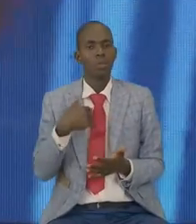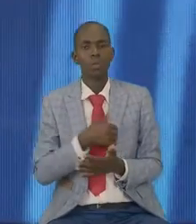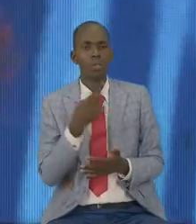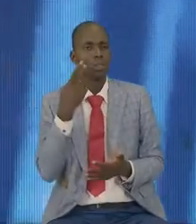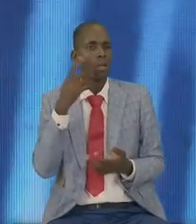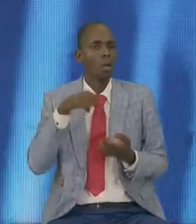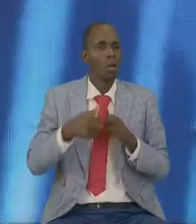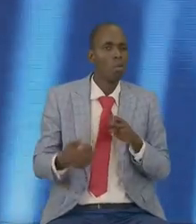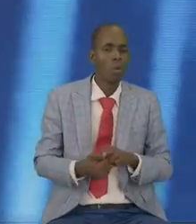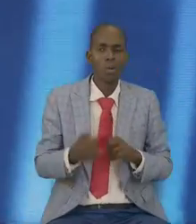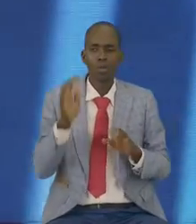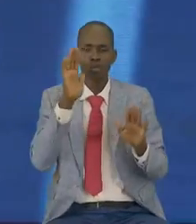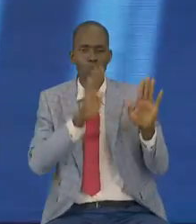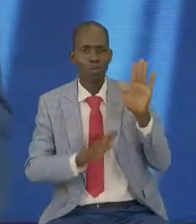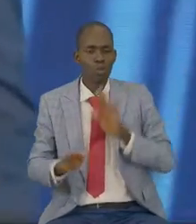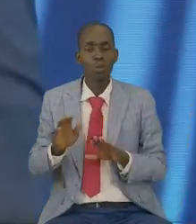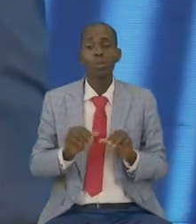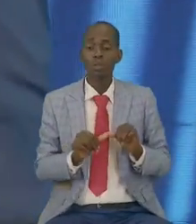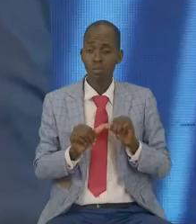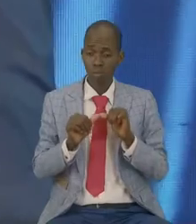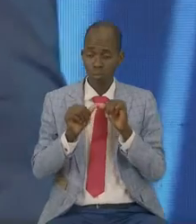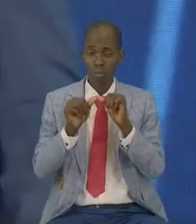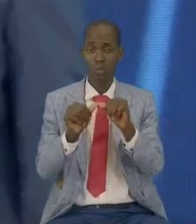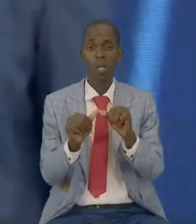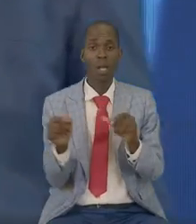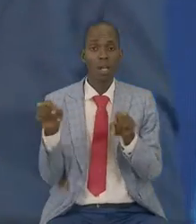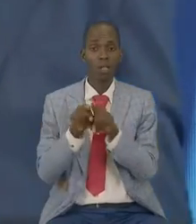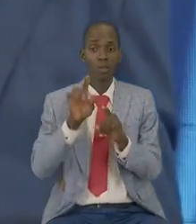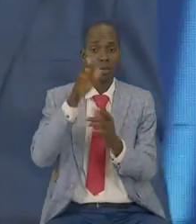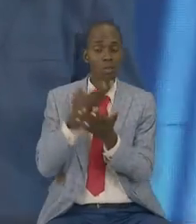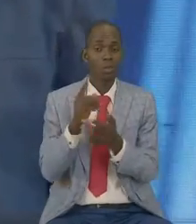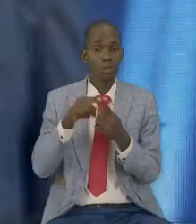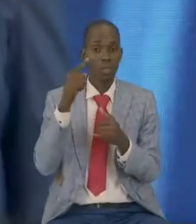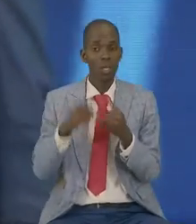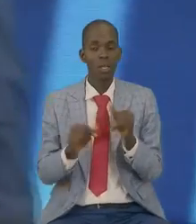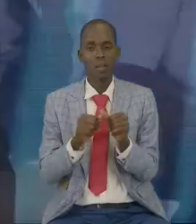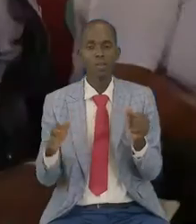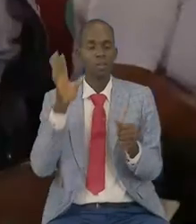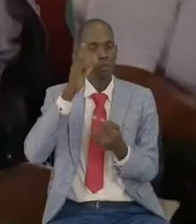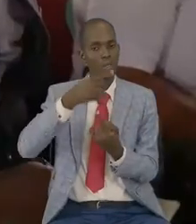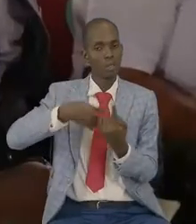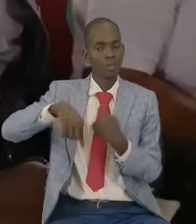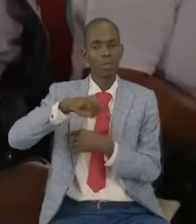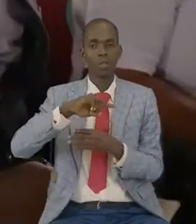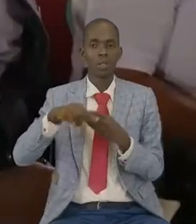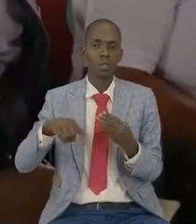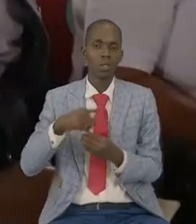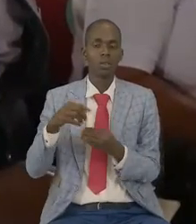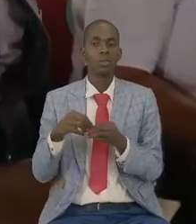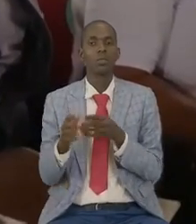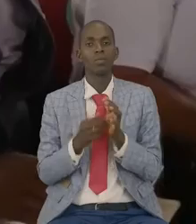roar. Go on, go on. As you get to the end, everything will turn around. We're looking at